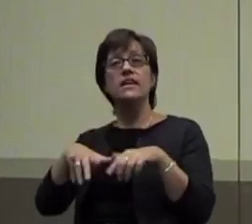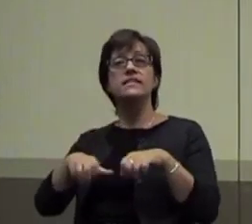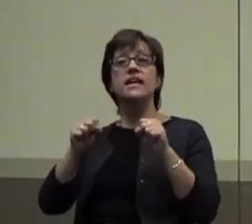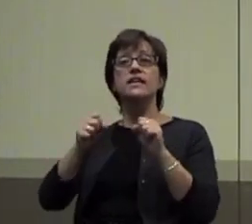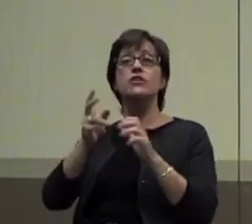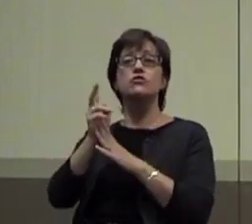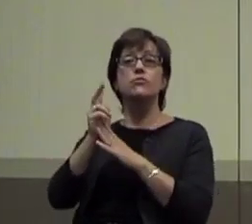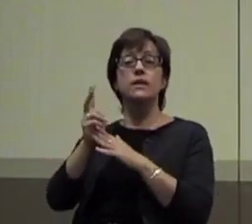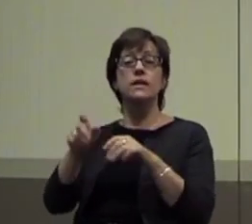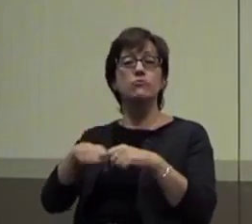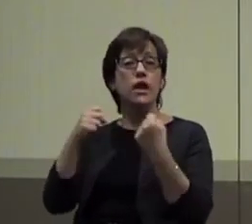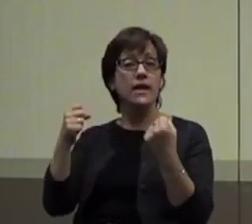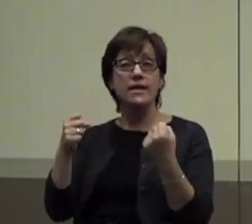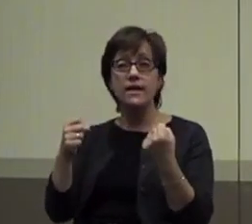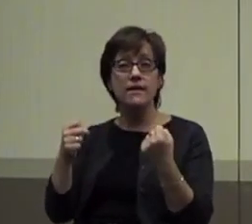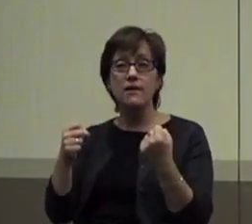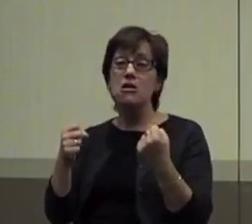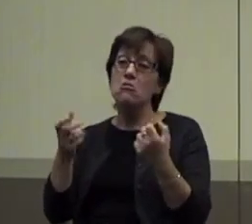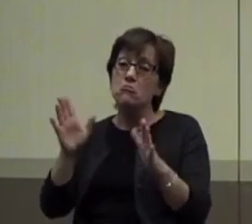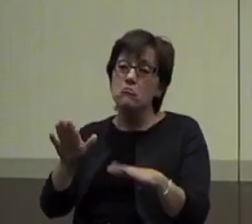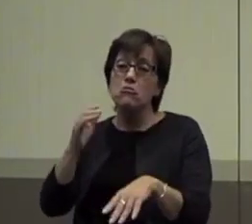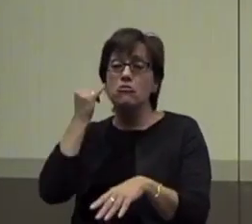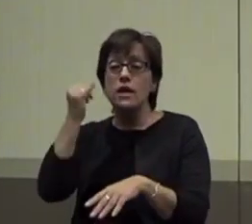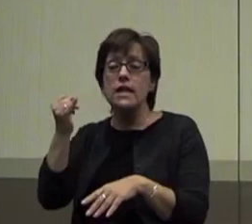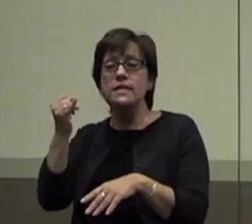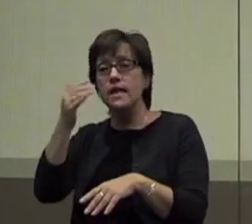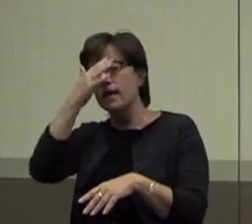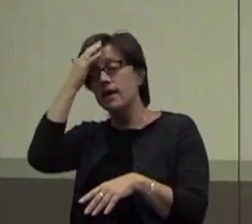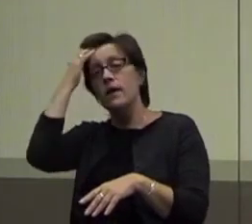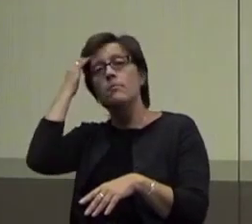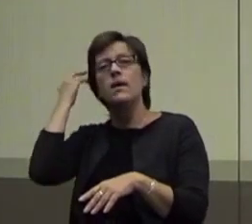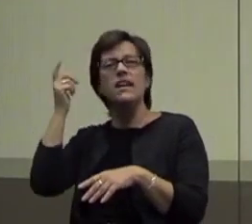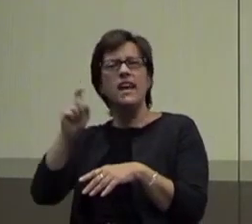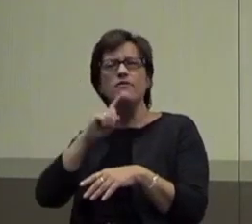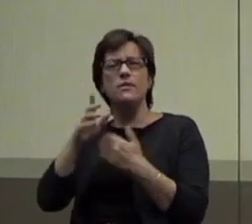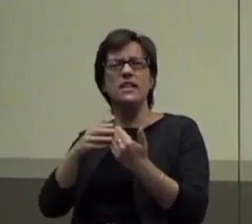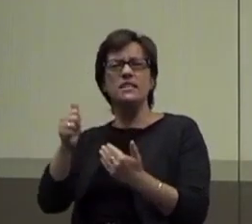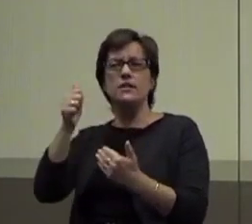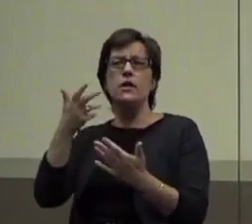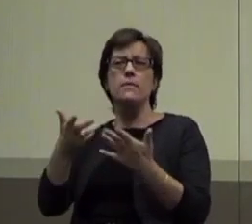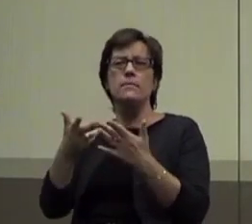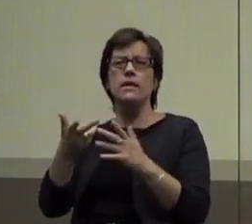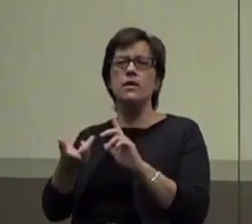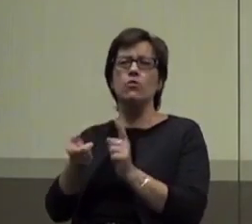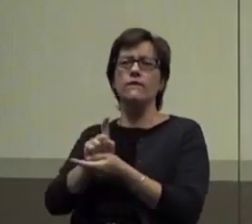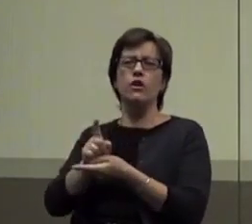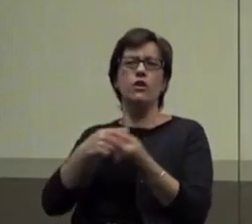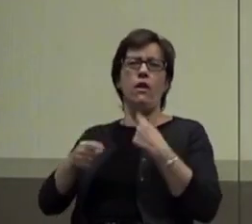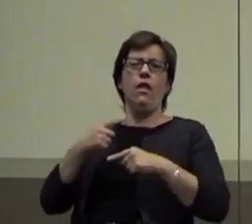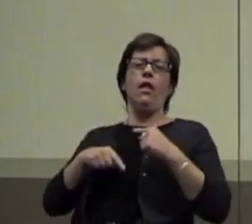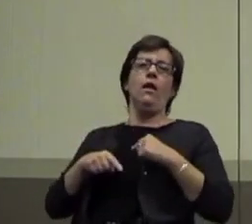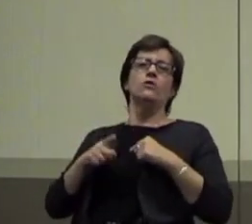break. Again, great ideas, but has to be easier, right? She might revert back to